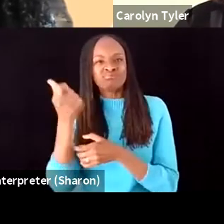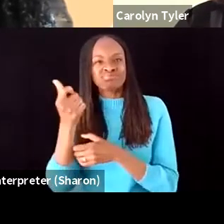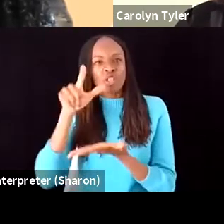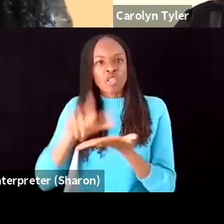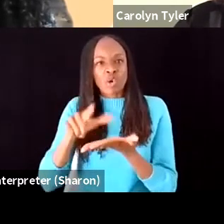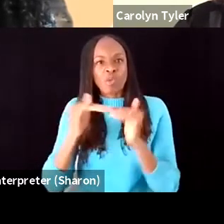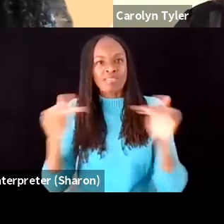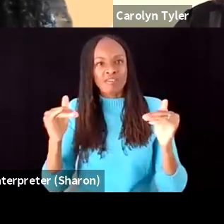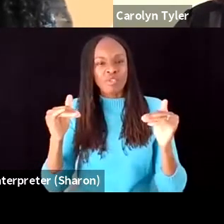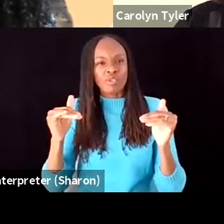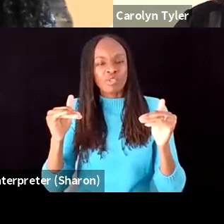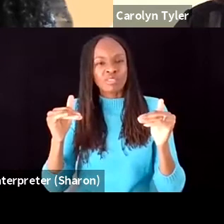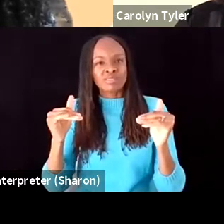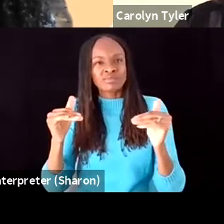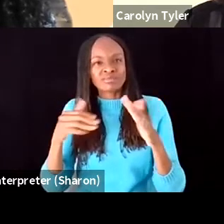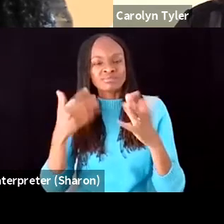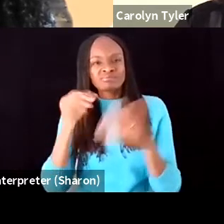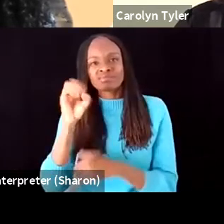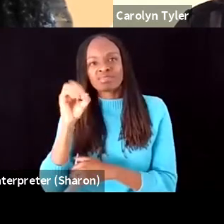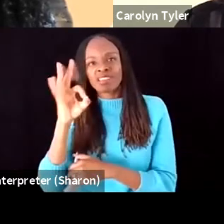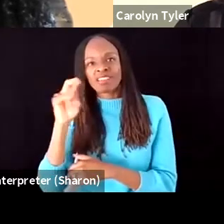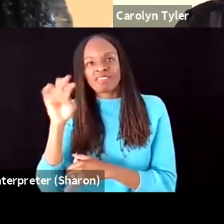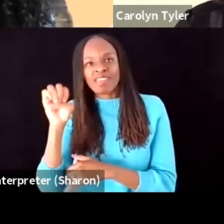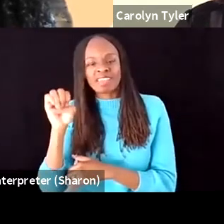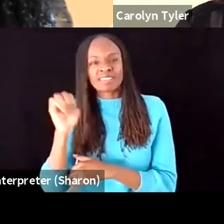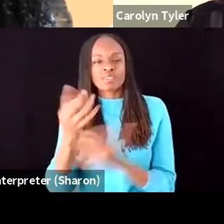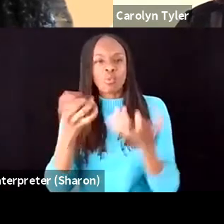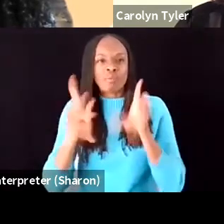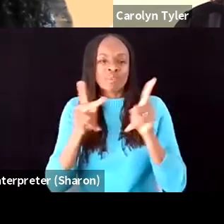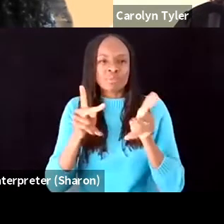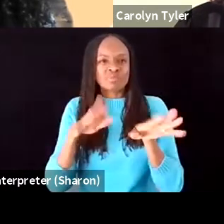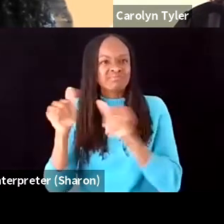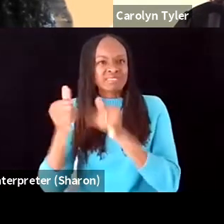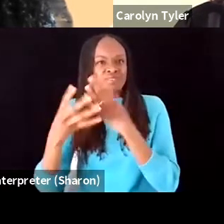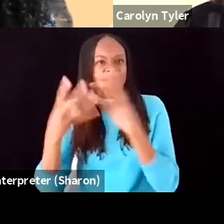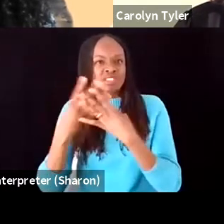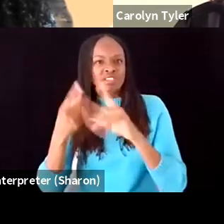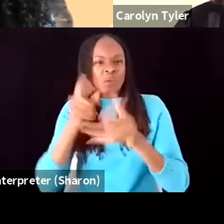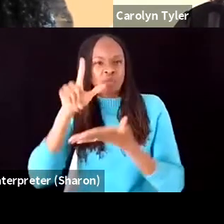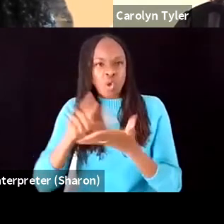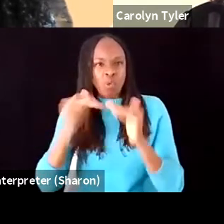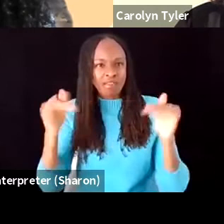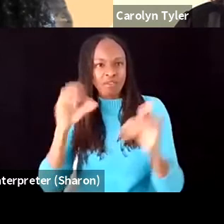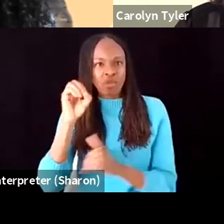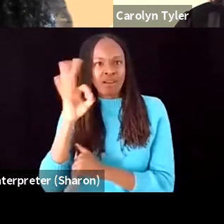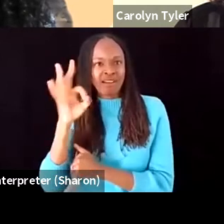get people out of jail for low-level offenses and stuff like that. Reform mind.